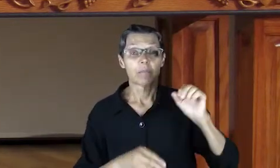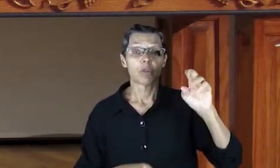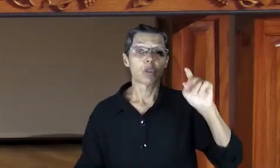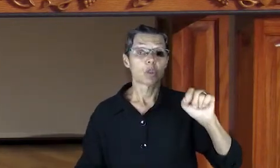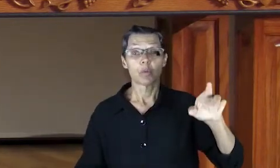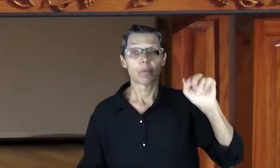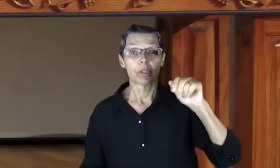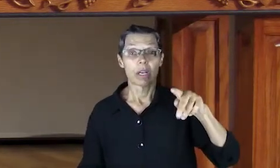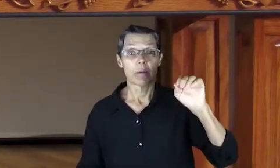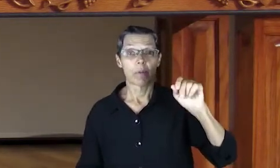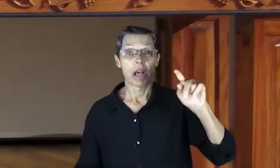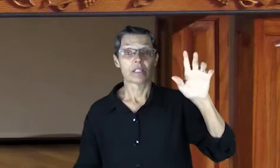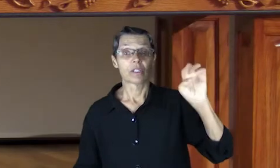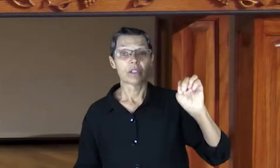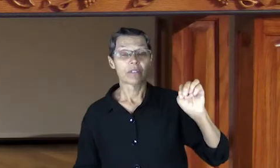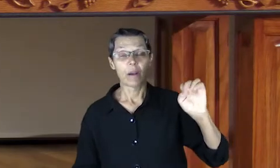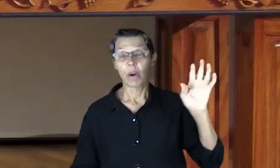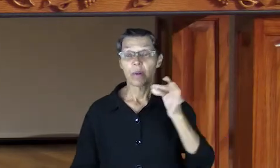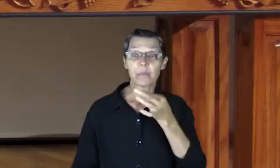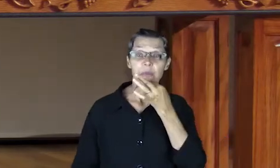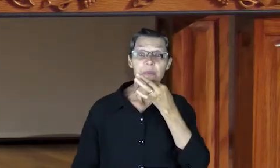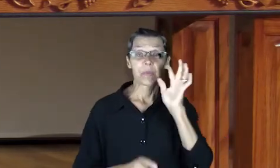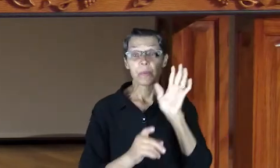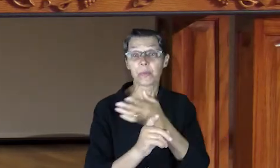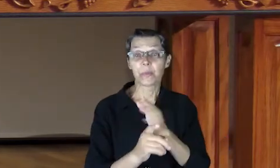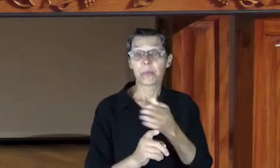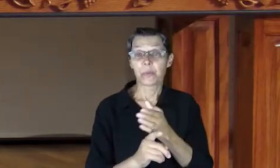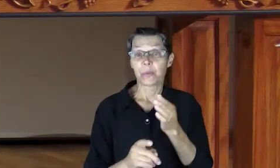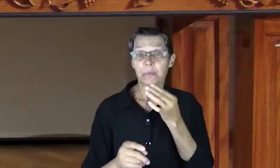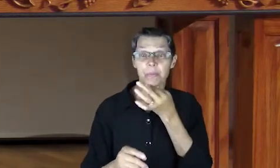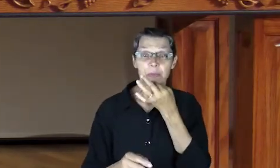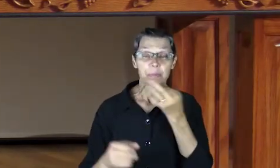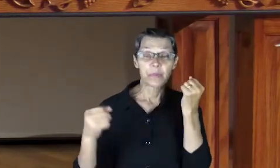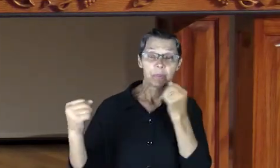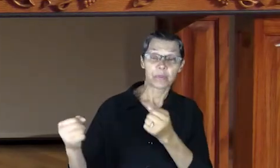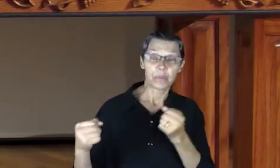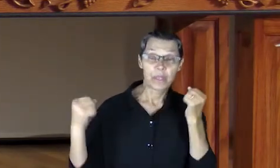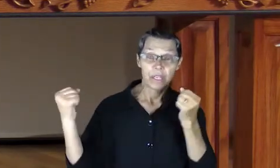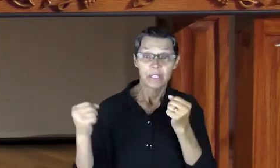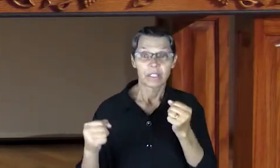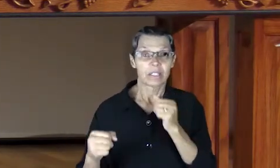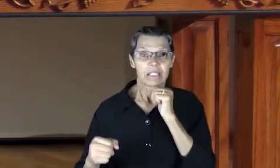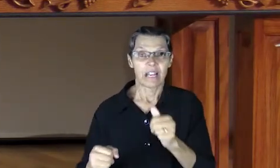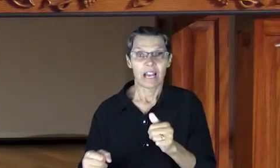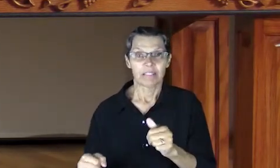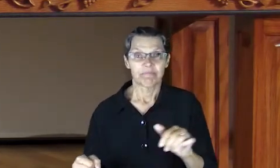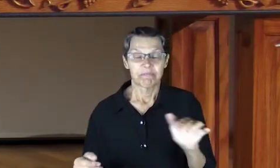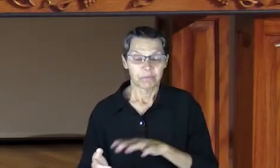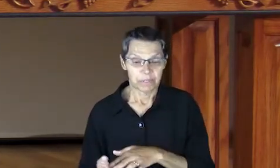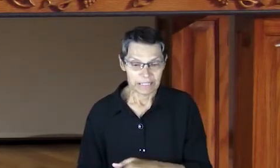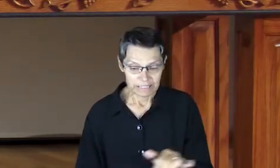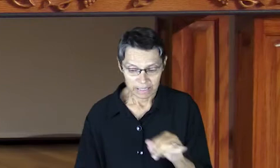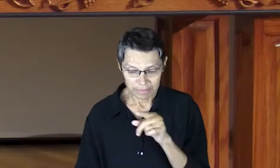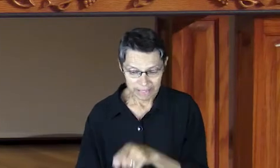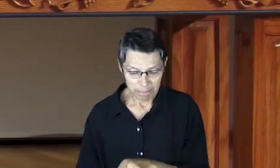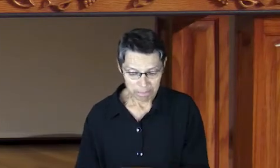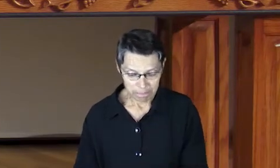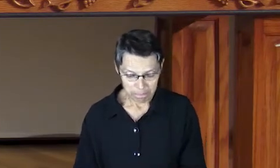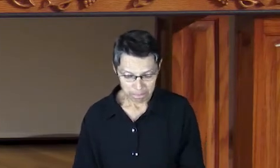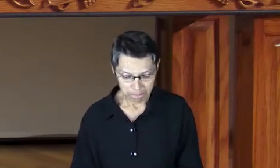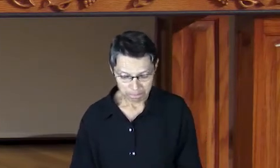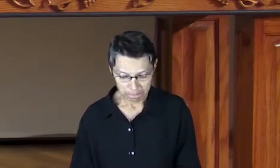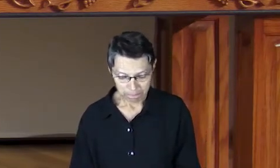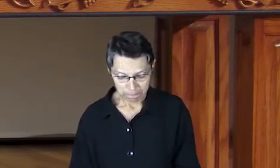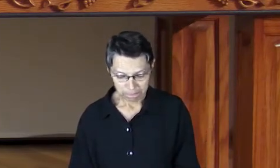super apostles who've come by, who've been more persuasive, who've maybe been stronger, who haven't had that thorn in the flesh like he talked about